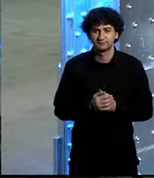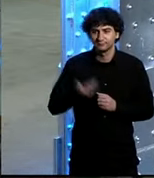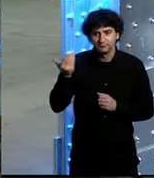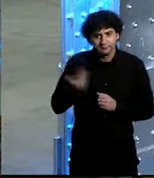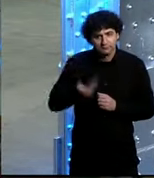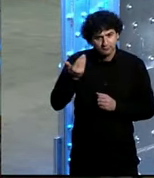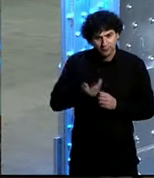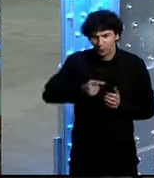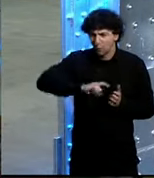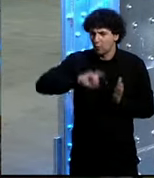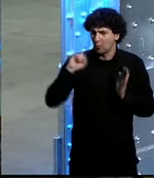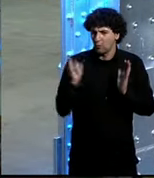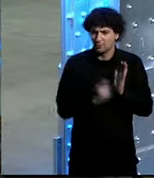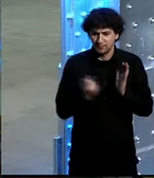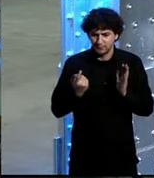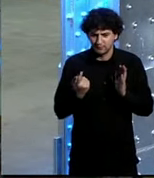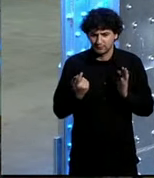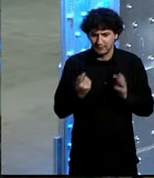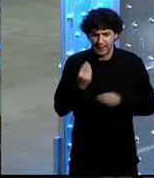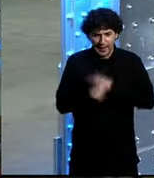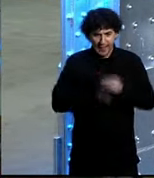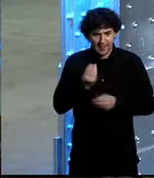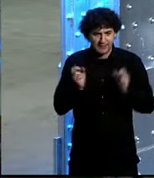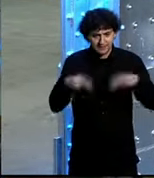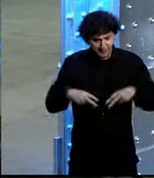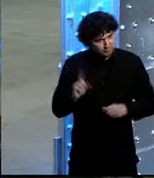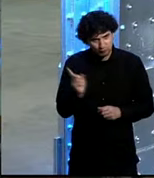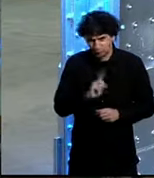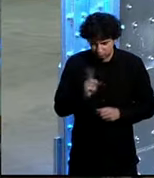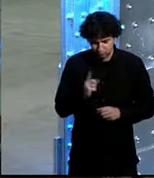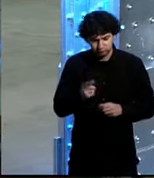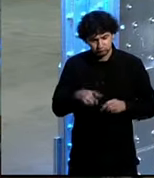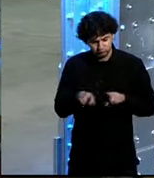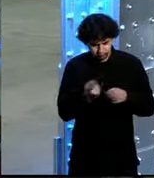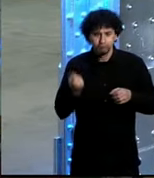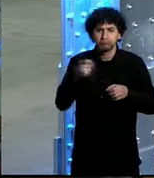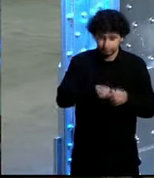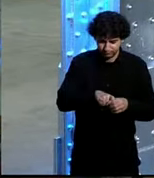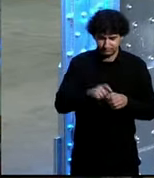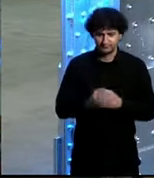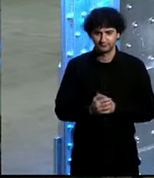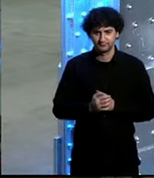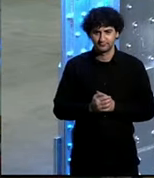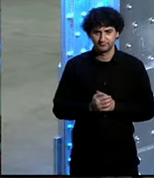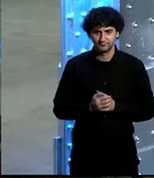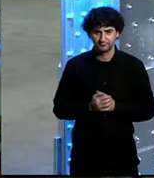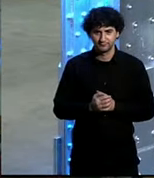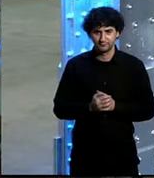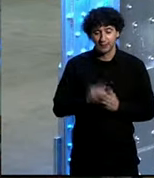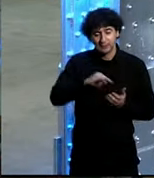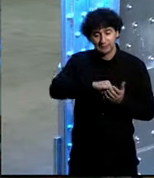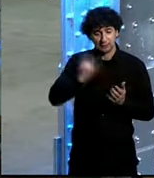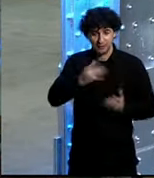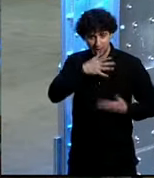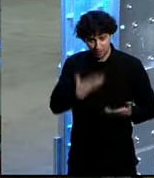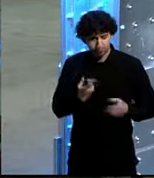your call. You can do anything with it. We can be anything we want. We are not going to be just a passive audience.